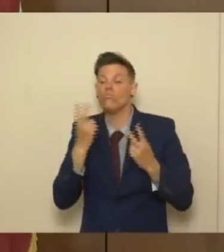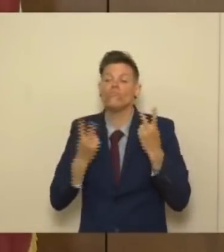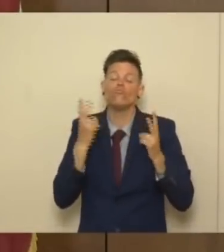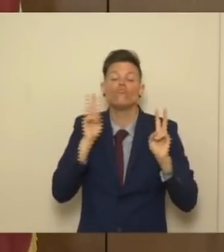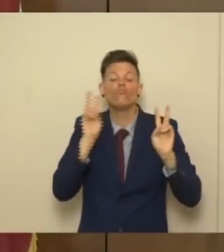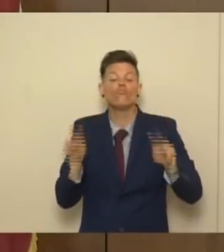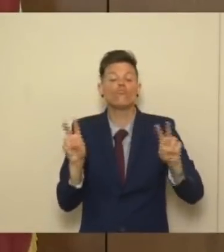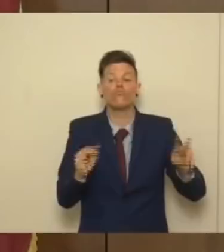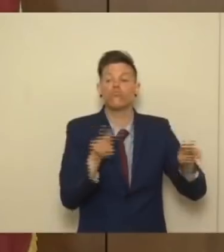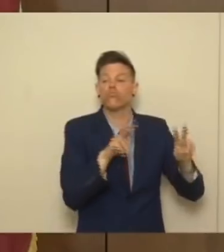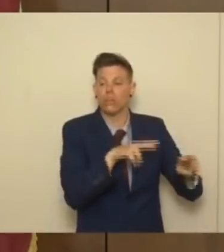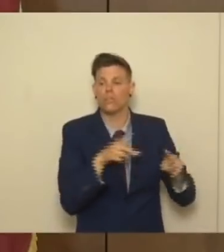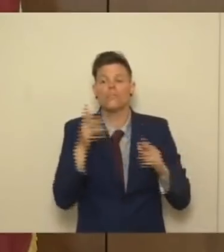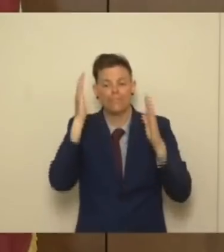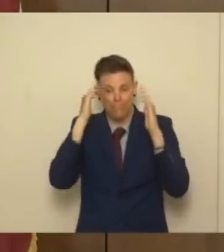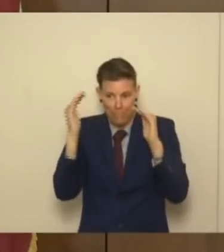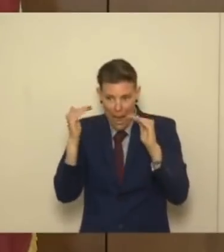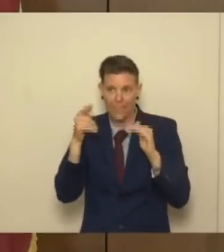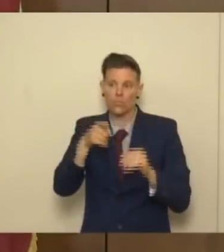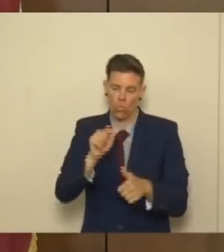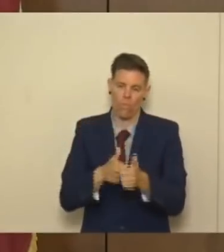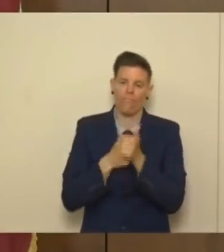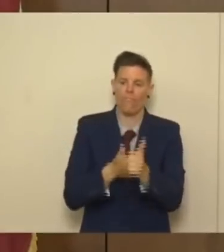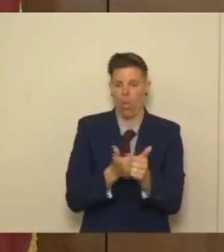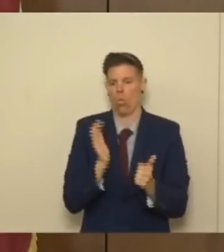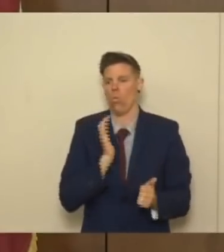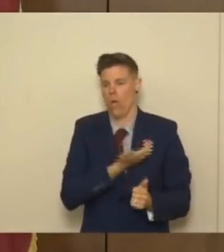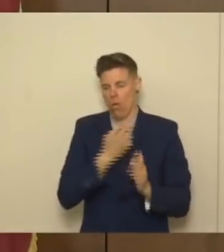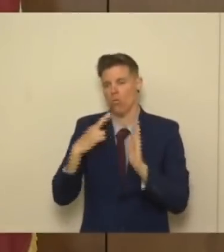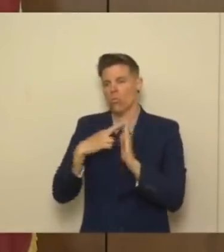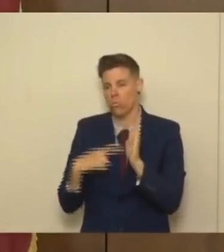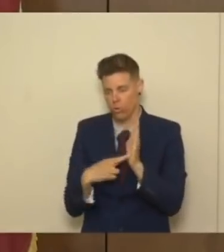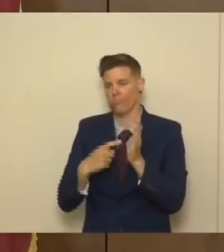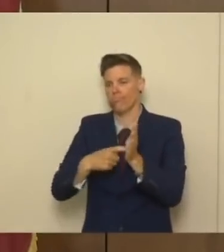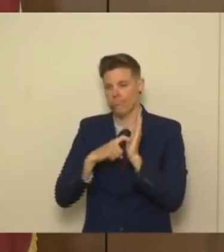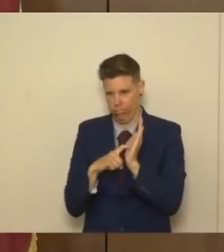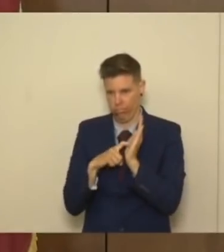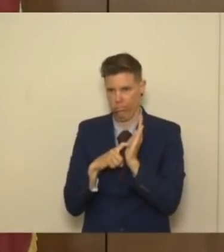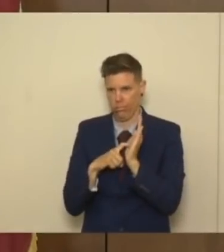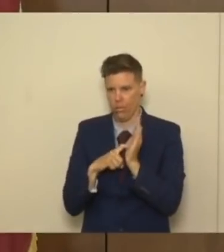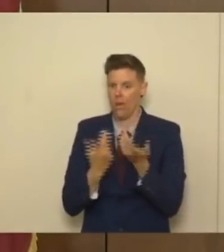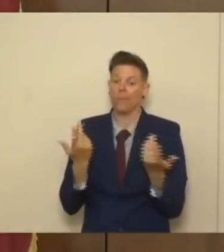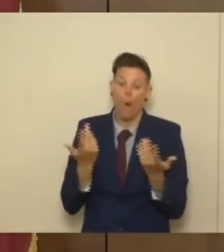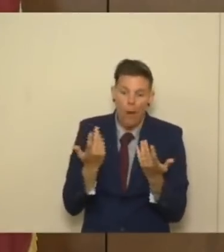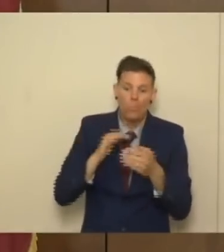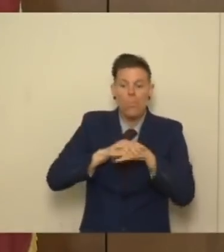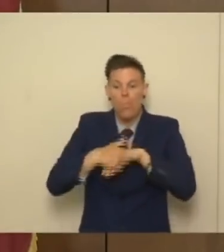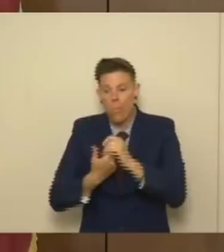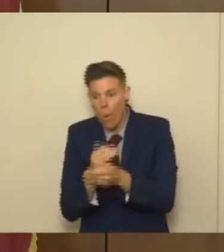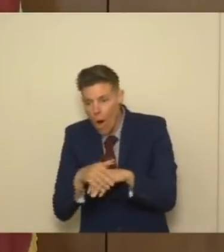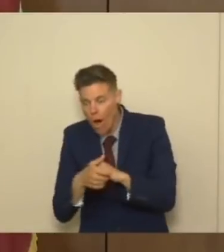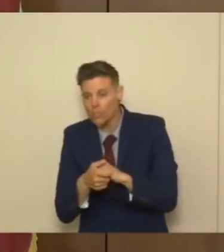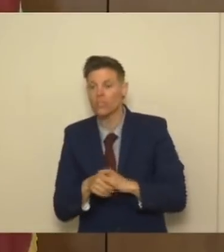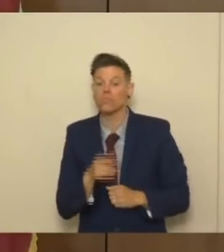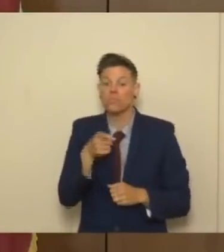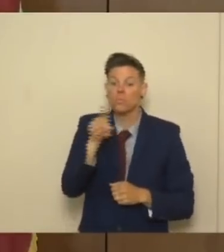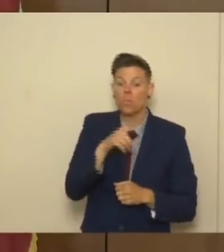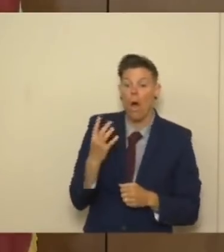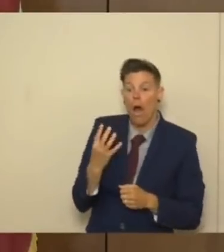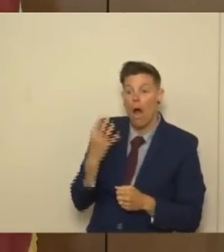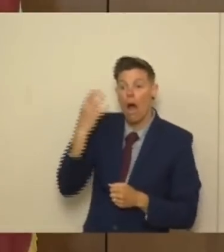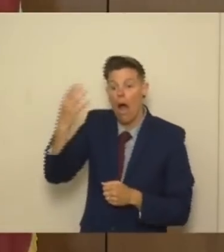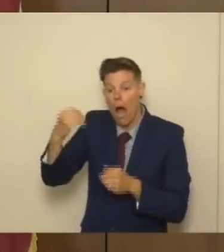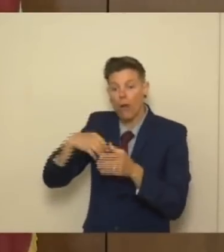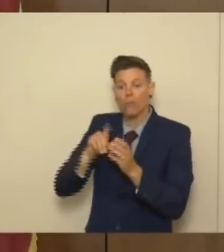COVID safe practices. That means wash your hands, wear a mask when you're in public, and socially